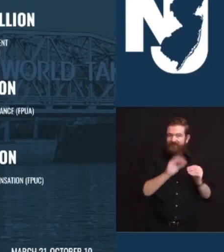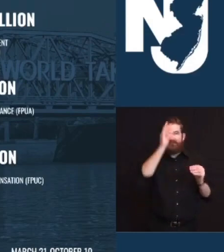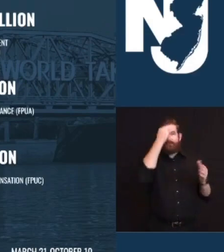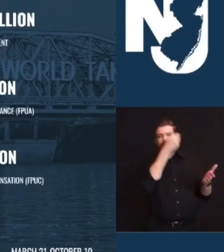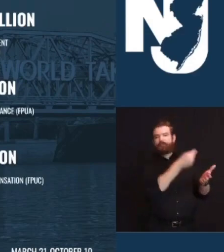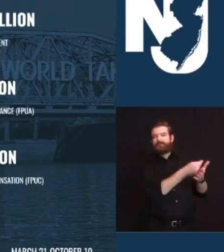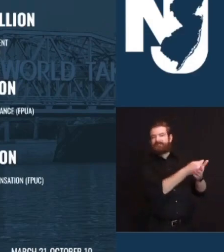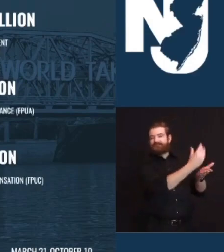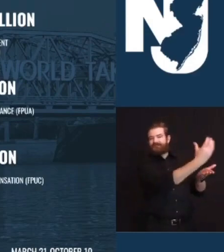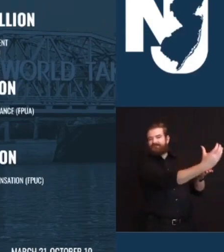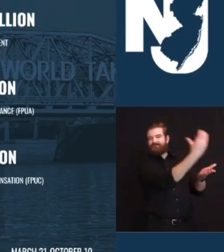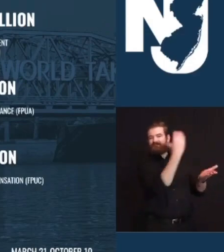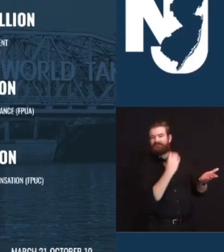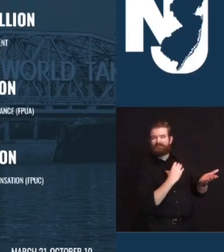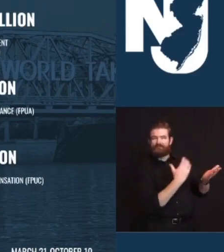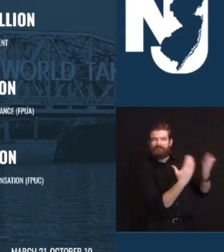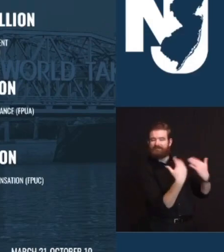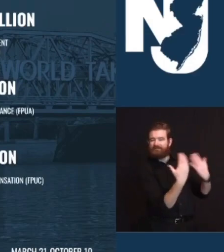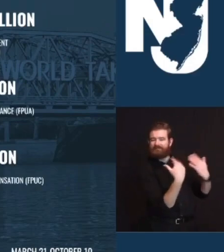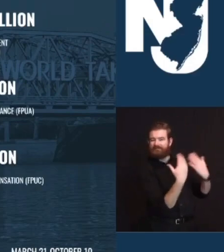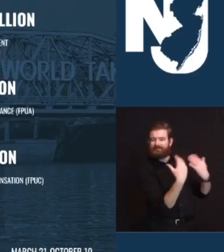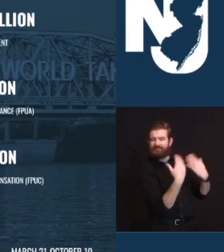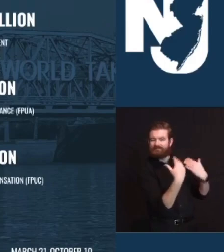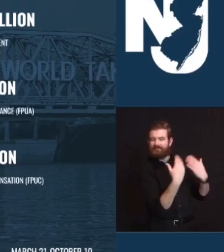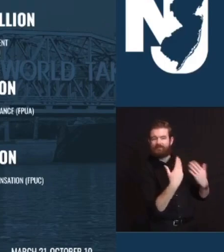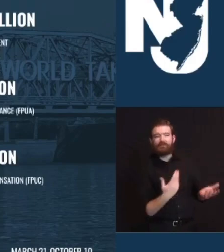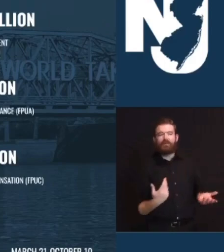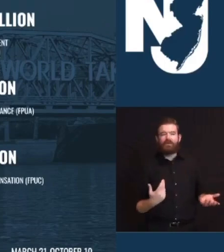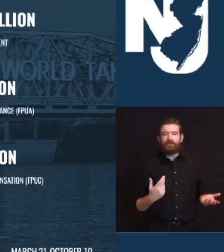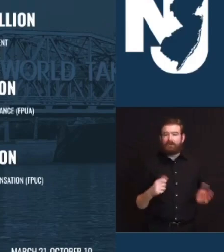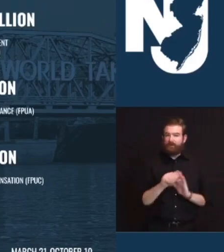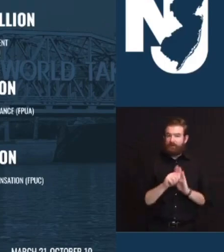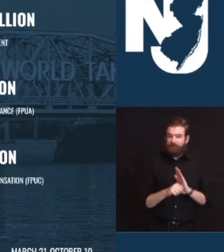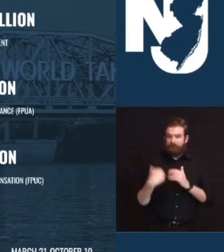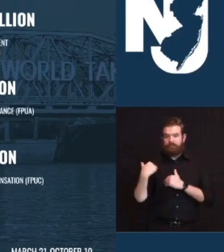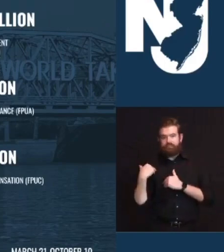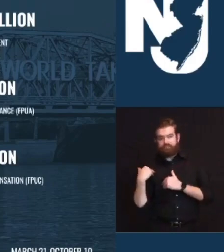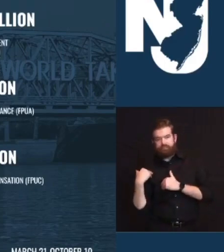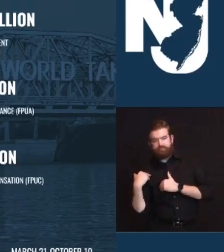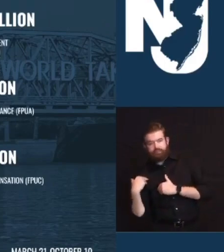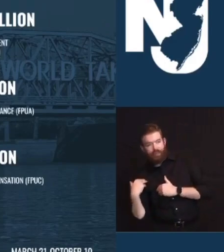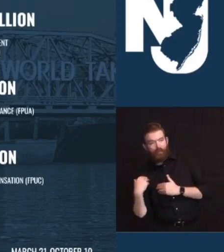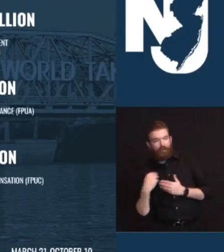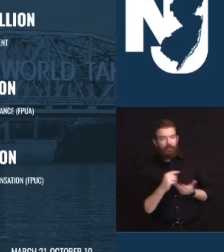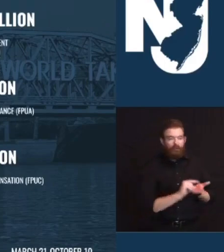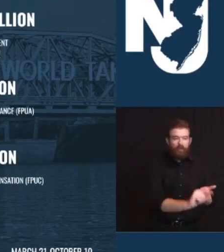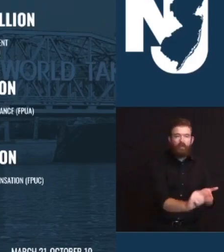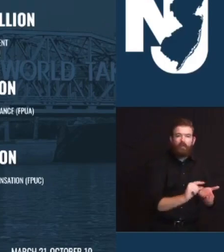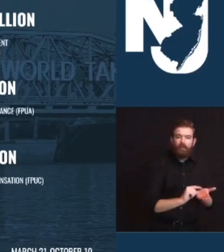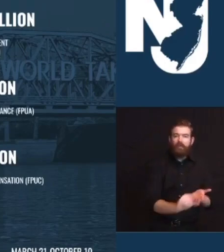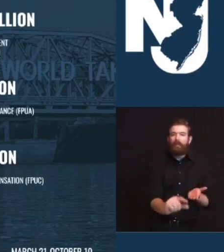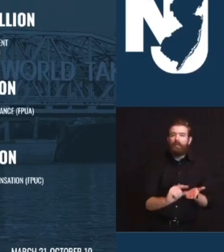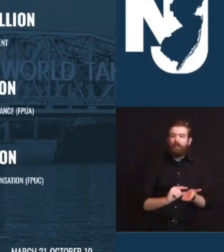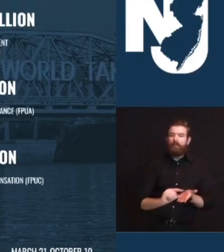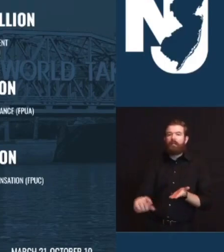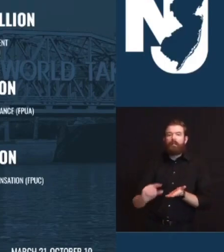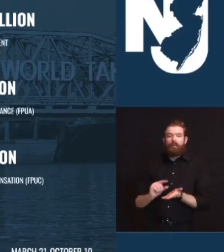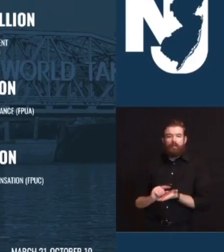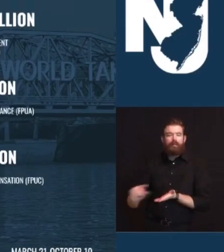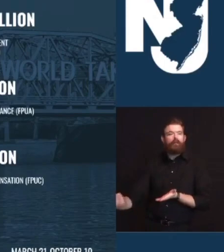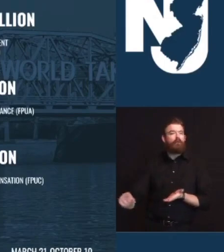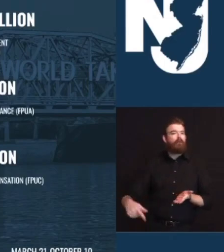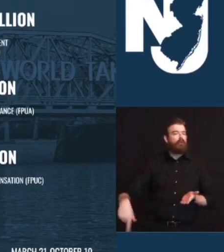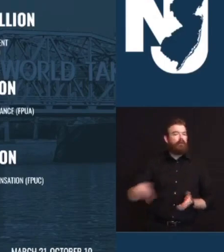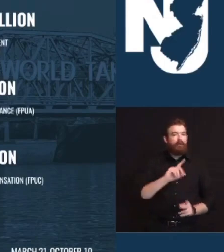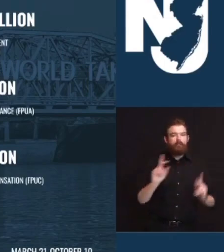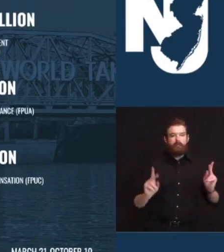It's not just for state and local government, it's for folks who are unemployed, who need that bridge to a better future